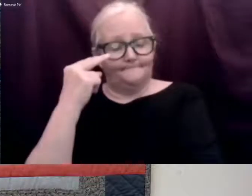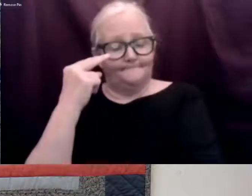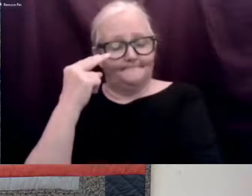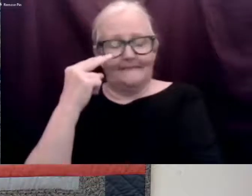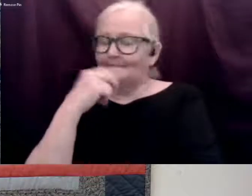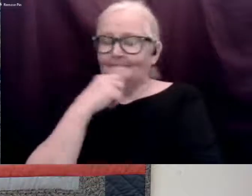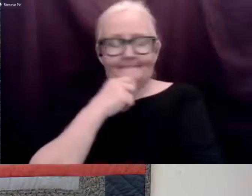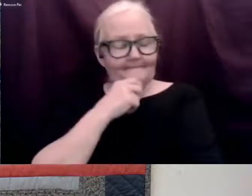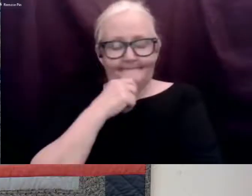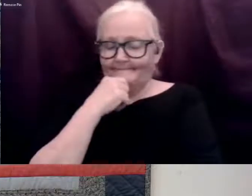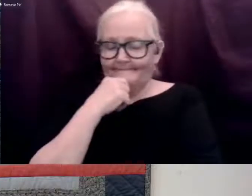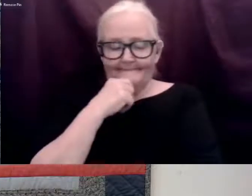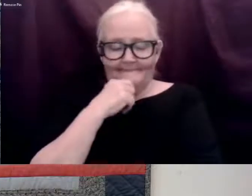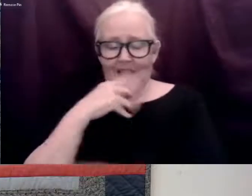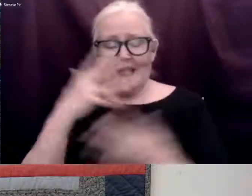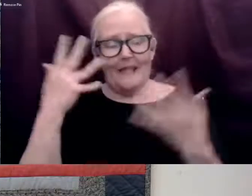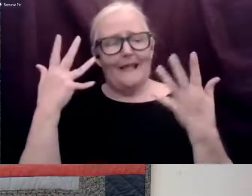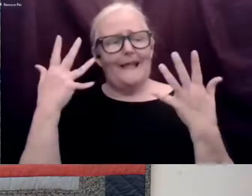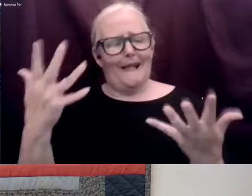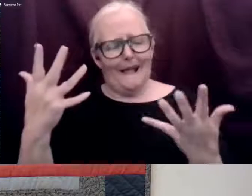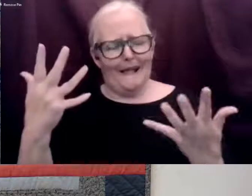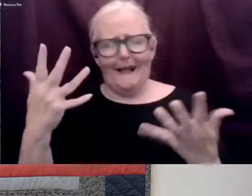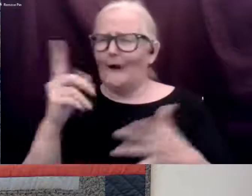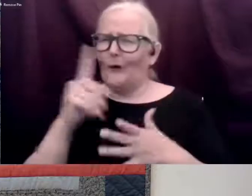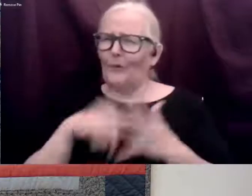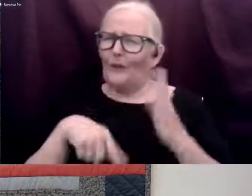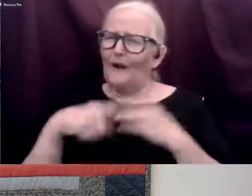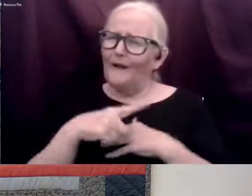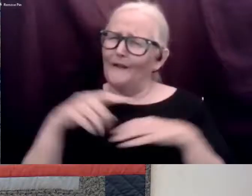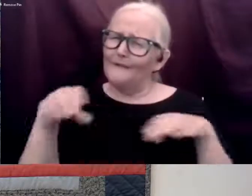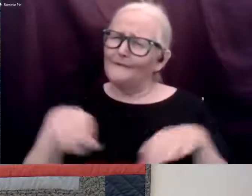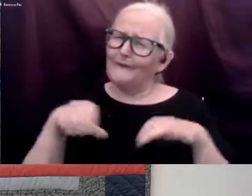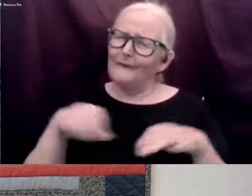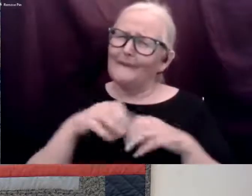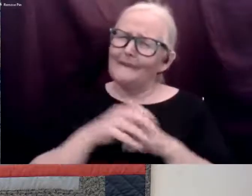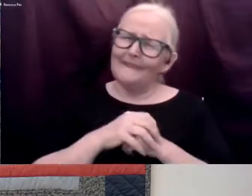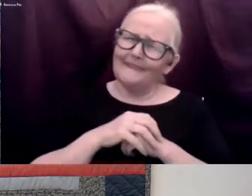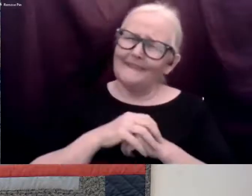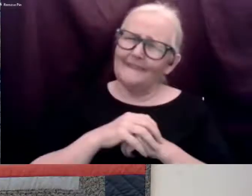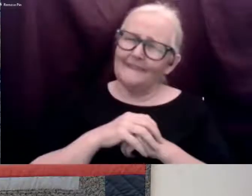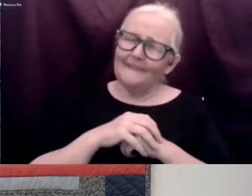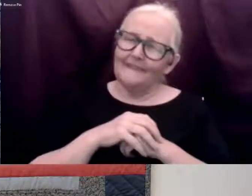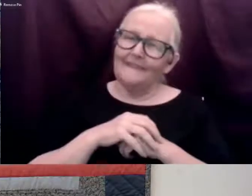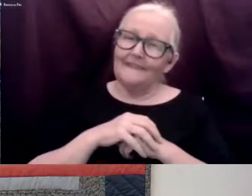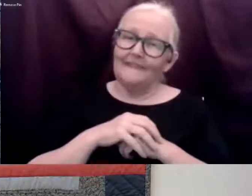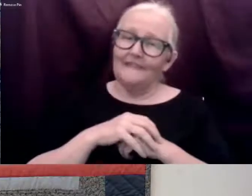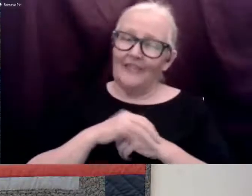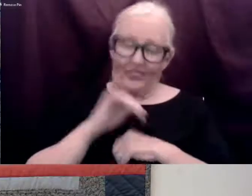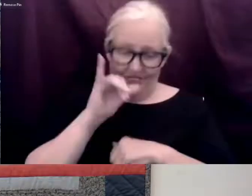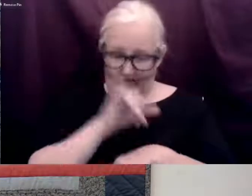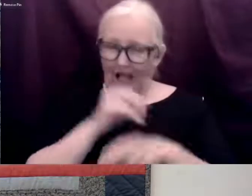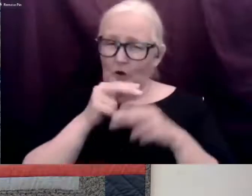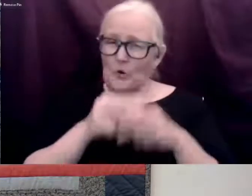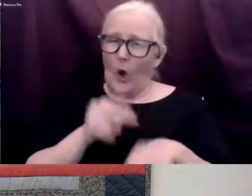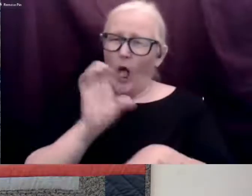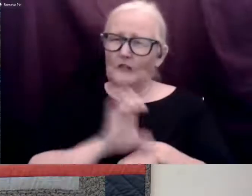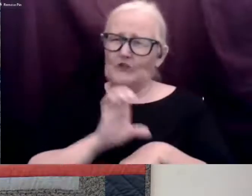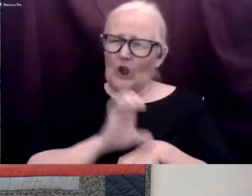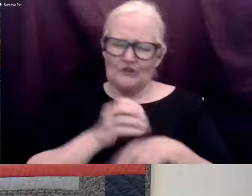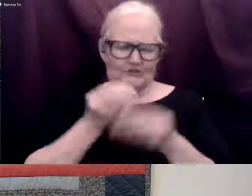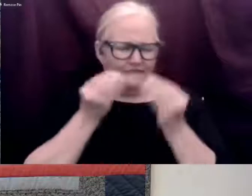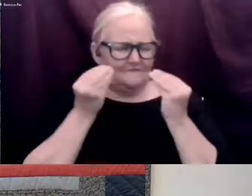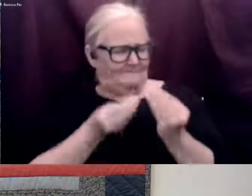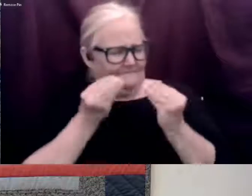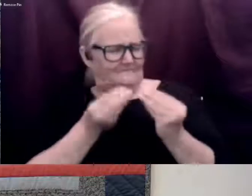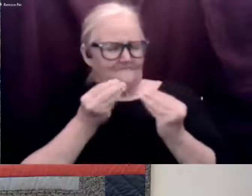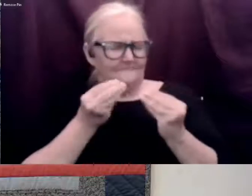they doing over there? This is what they call church? What are they thinking?" But I also